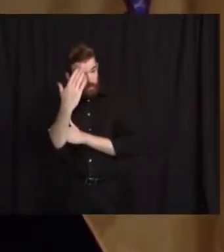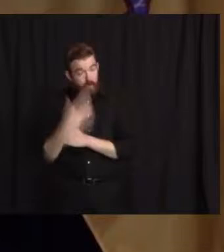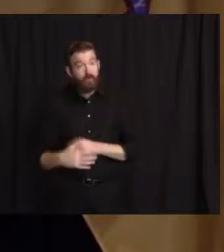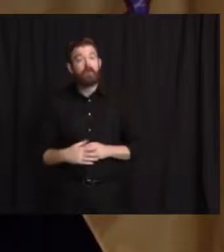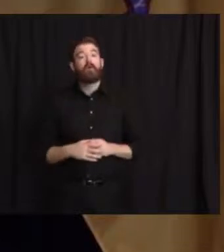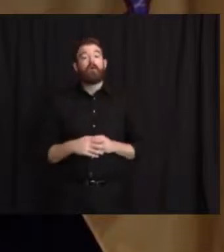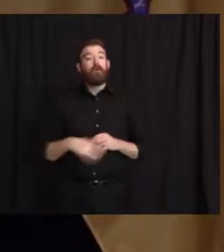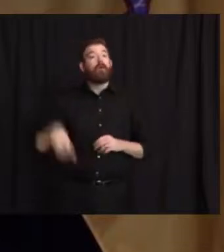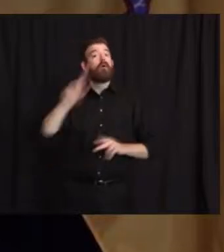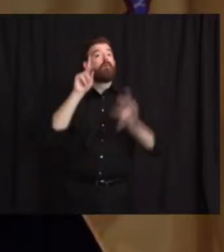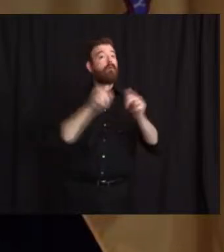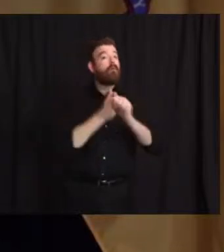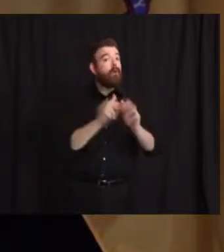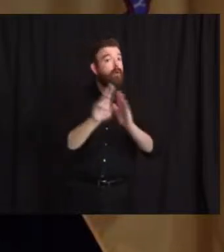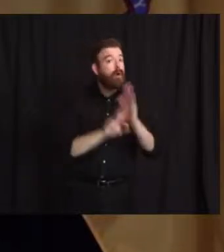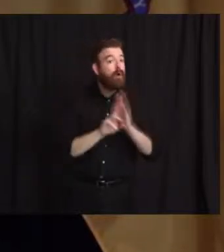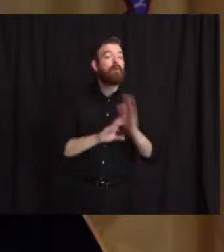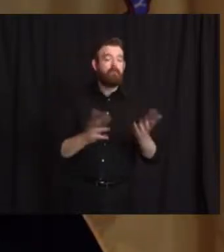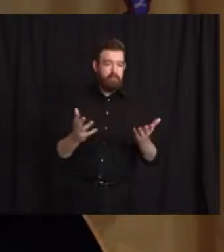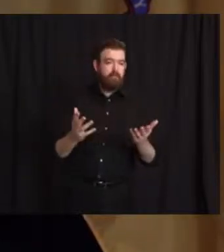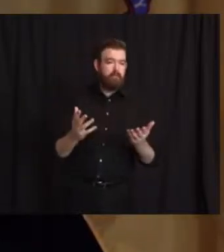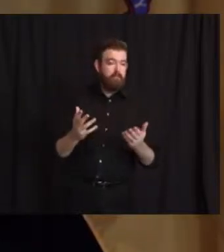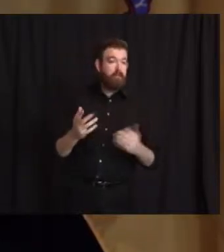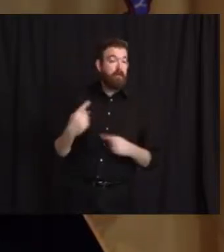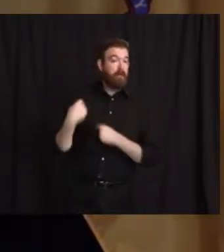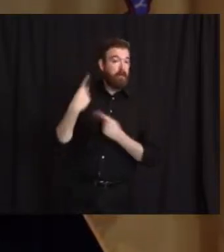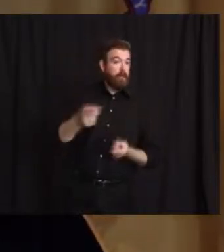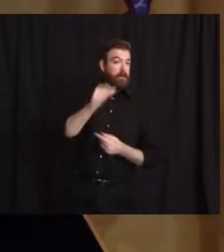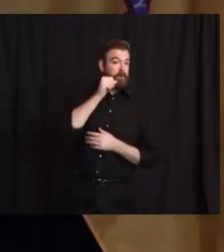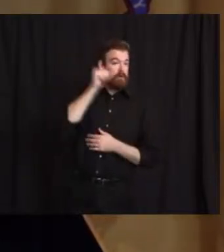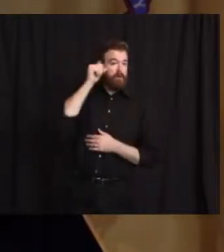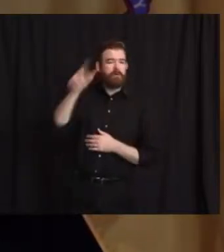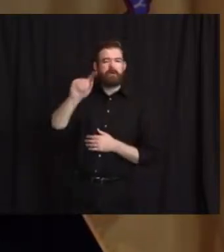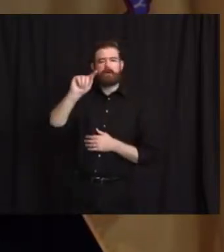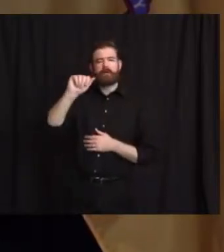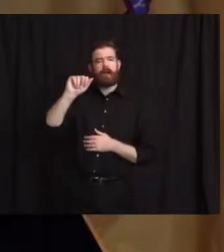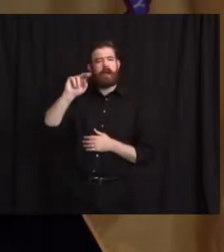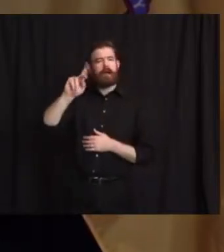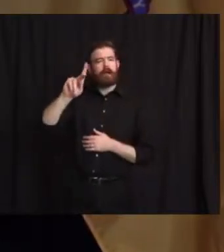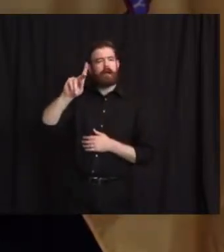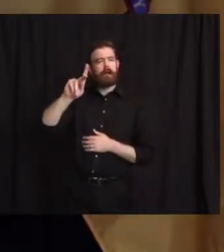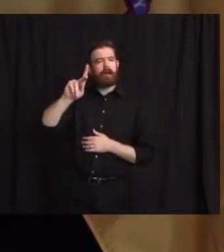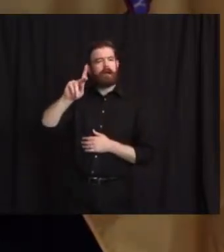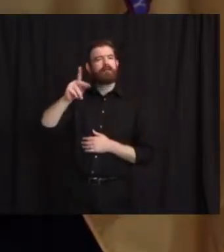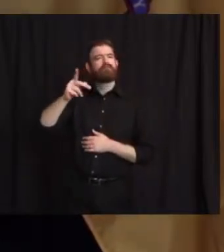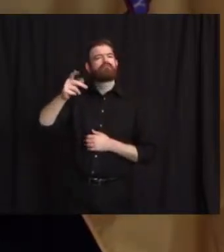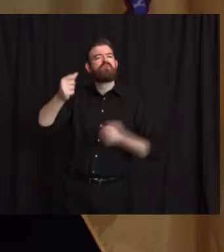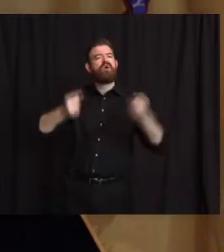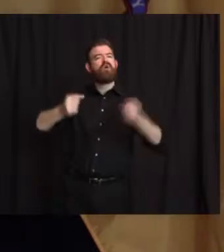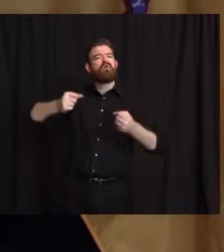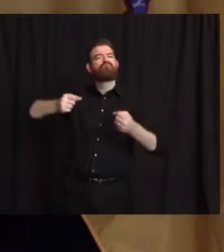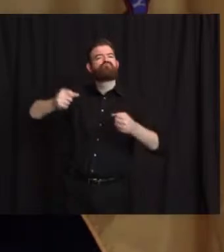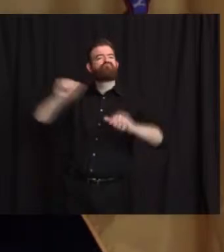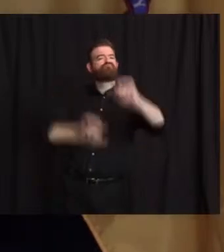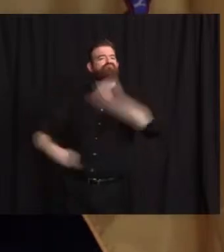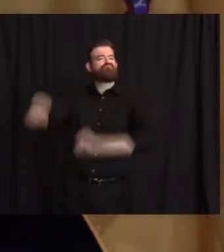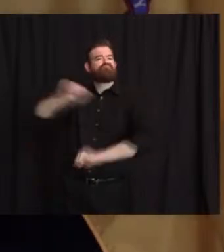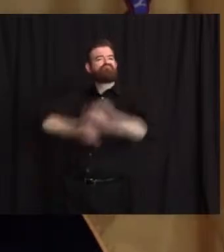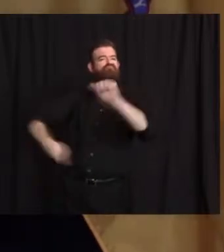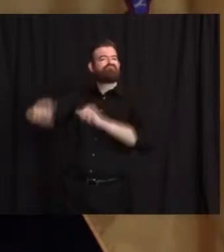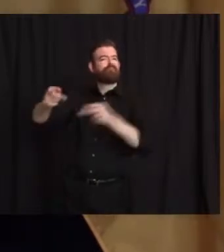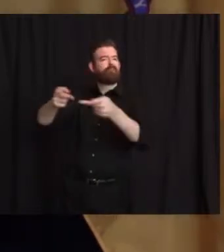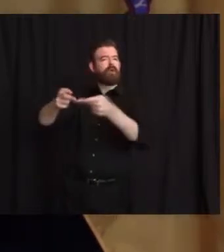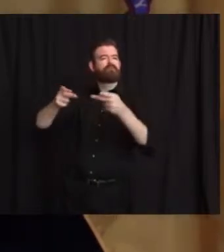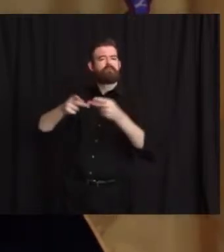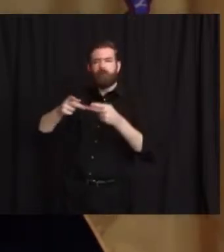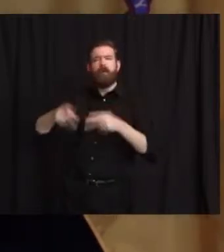overnight, in Teaneck, a car wash owner was cited for having open and operating the car wash. In Hillsborough,